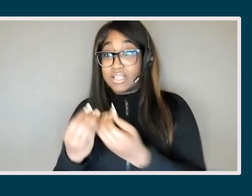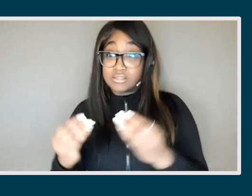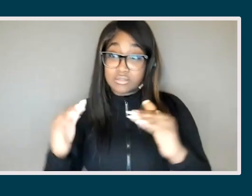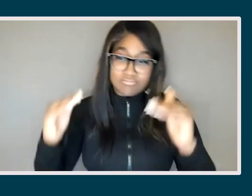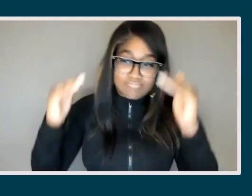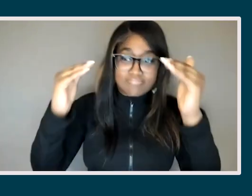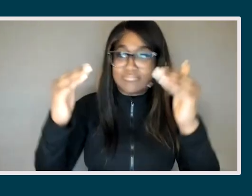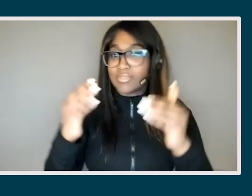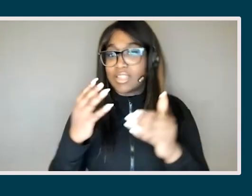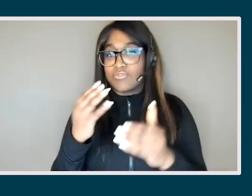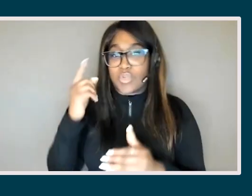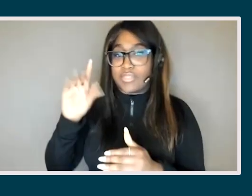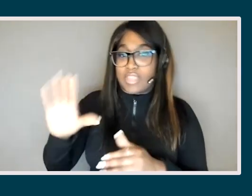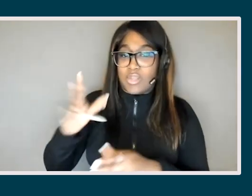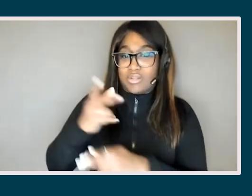DEI practices?